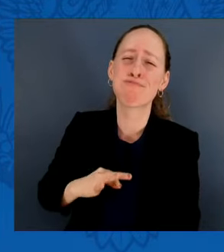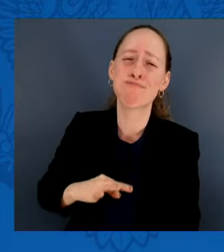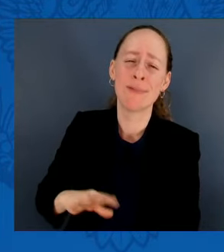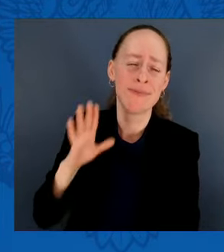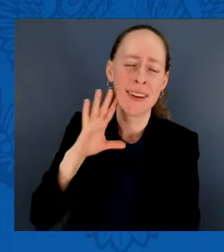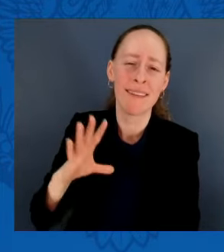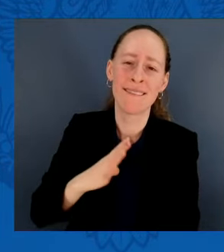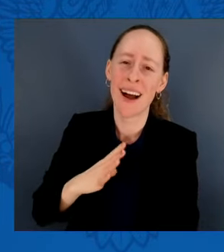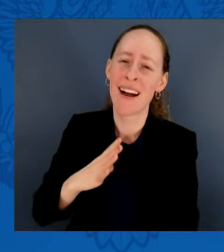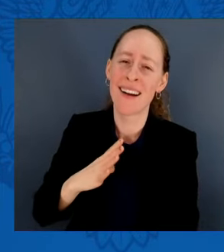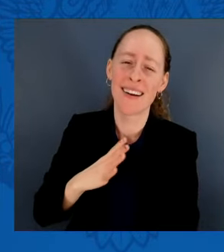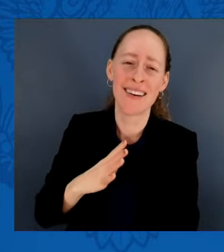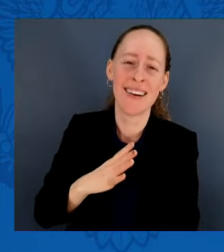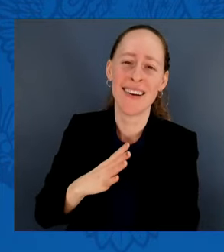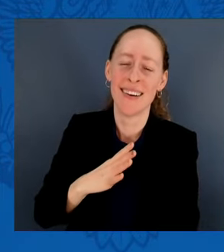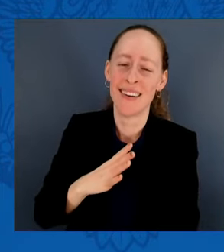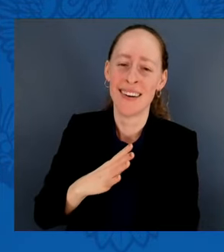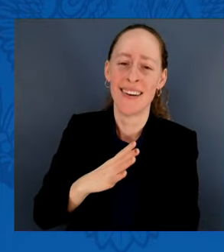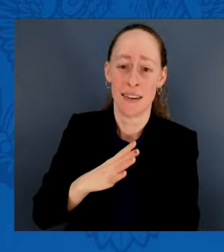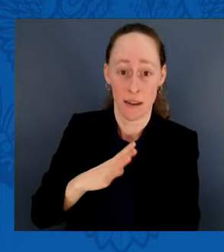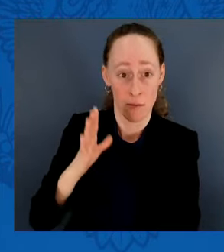$200 billion.